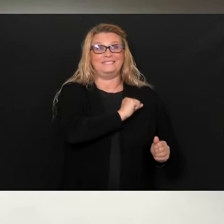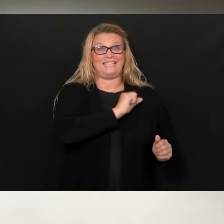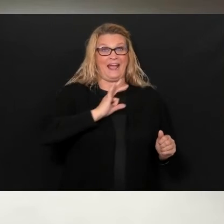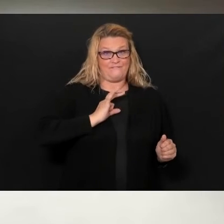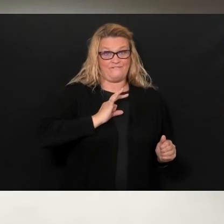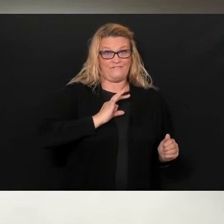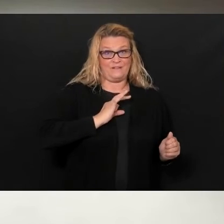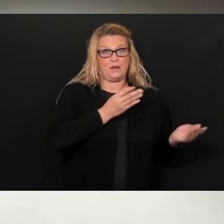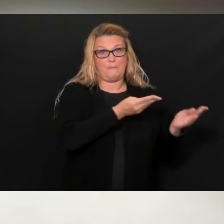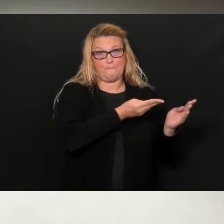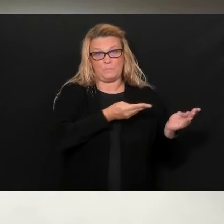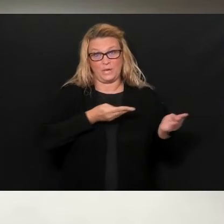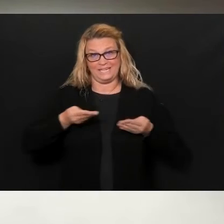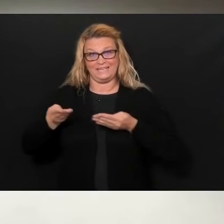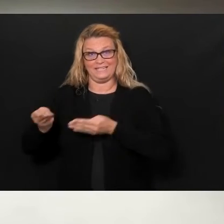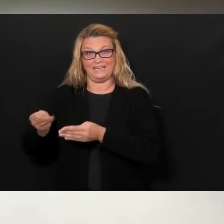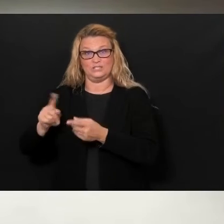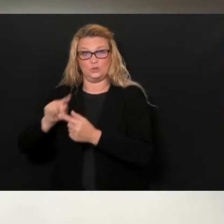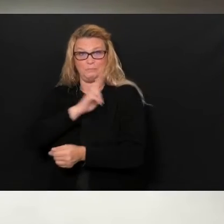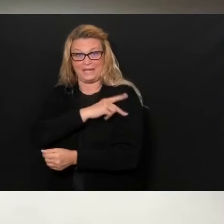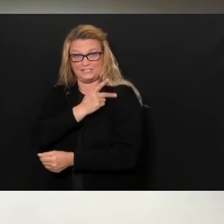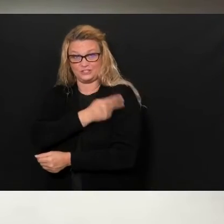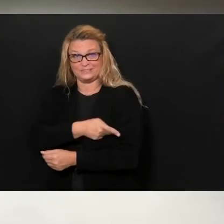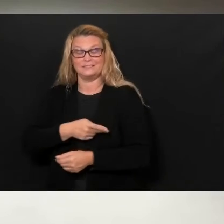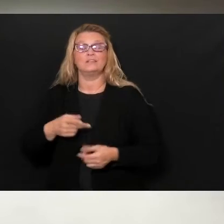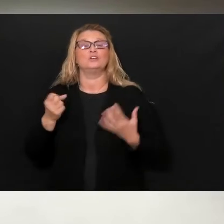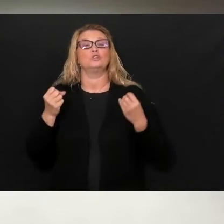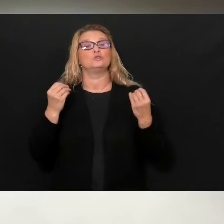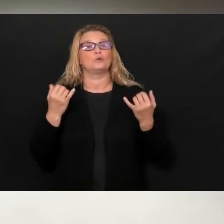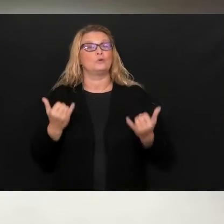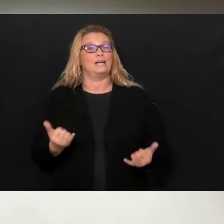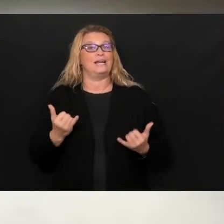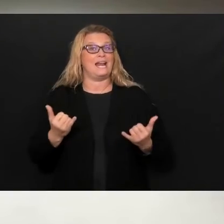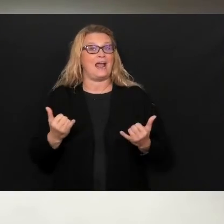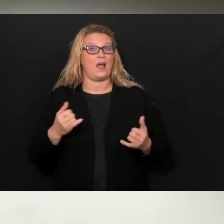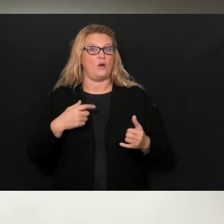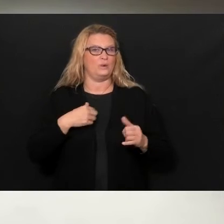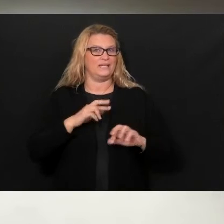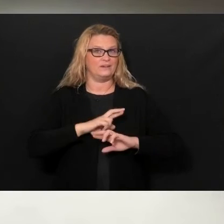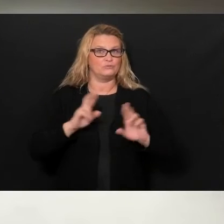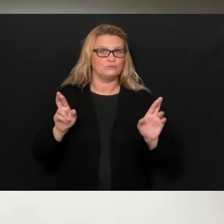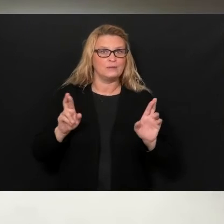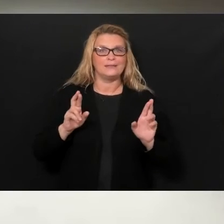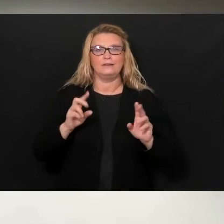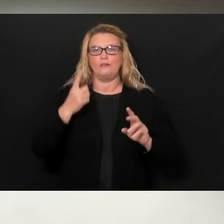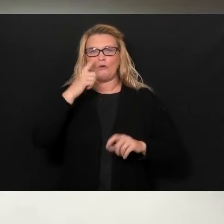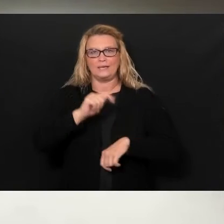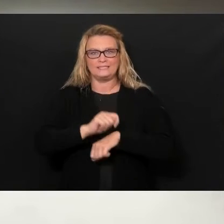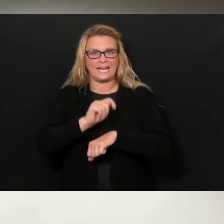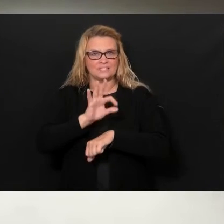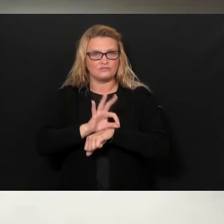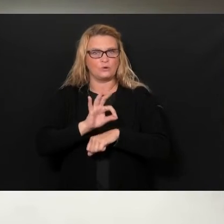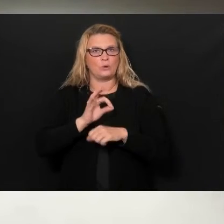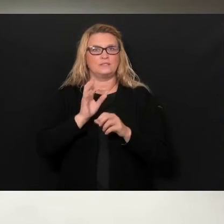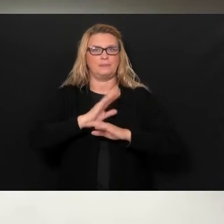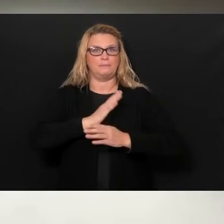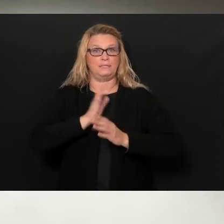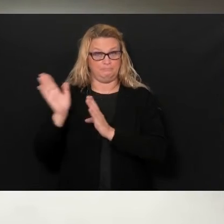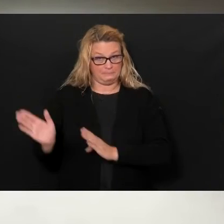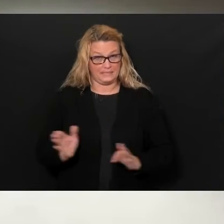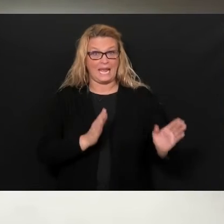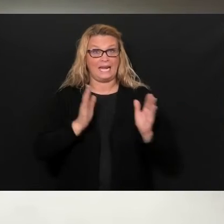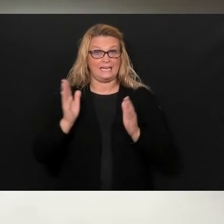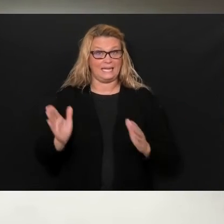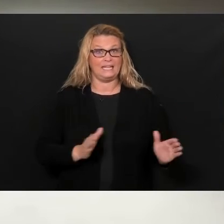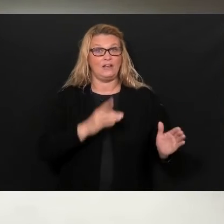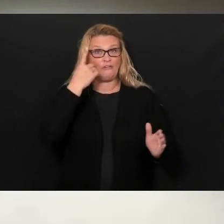trying to reinforce as we stand up today, the Joint Interagency Task Force officially that's been planning since August